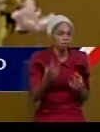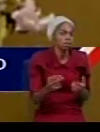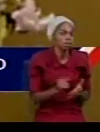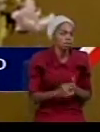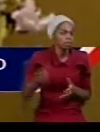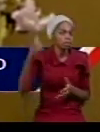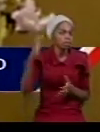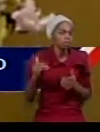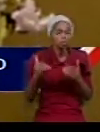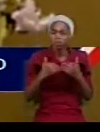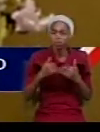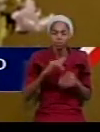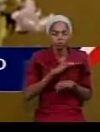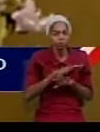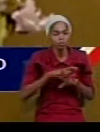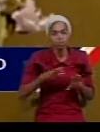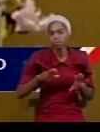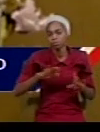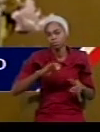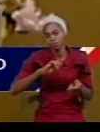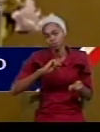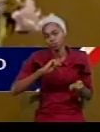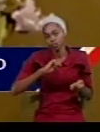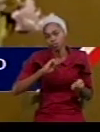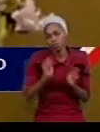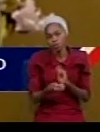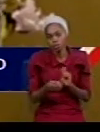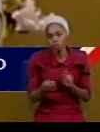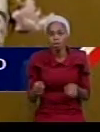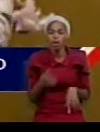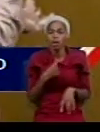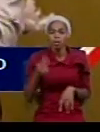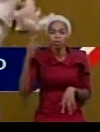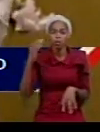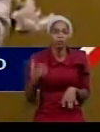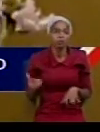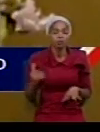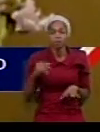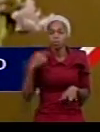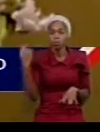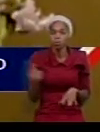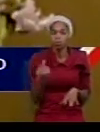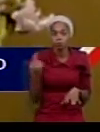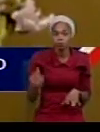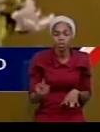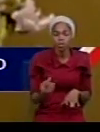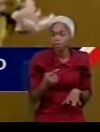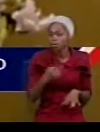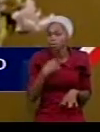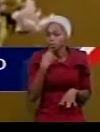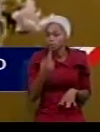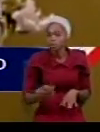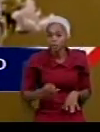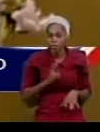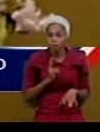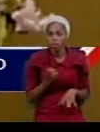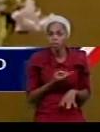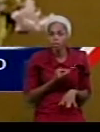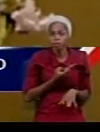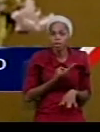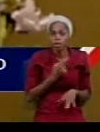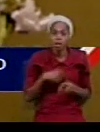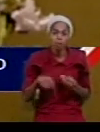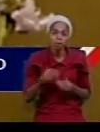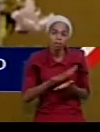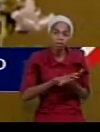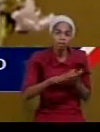God has always emphasized cleanness over uncleanness. The laws of clean and unclean animals did not just start